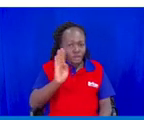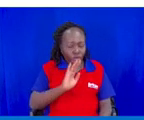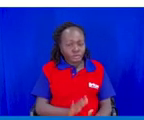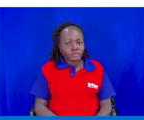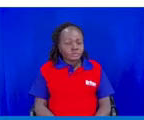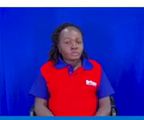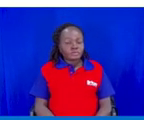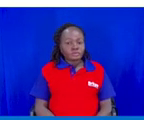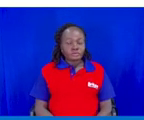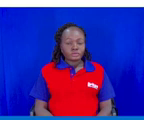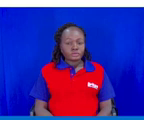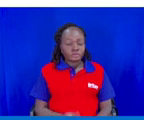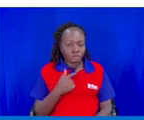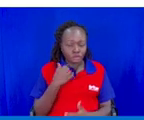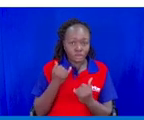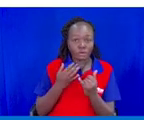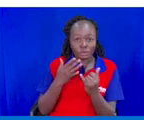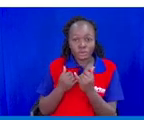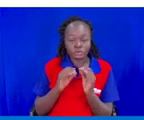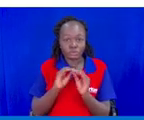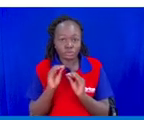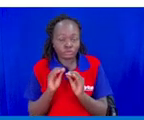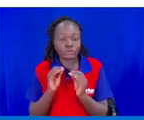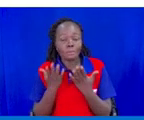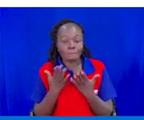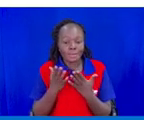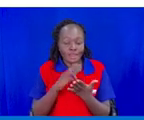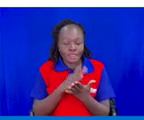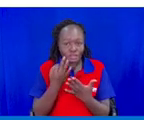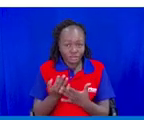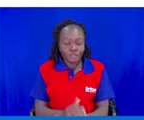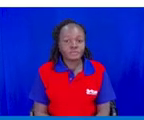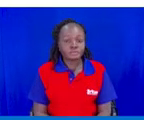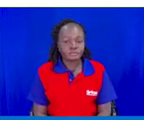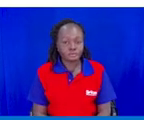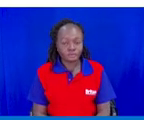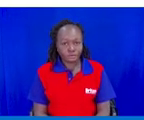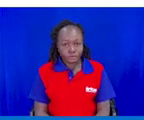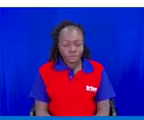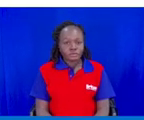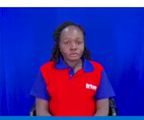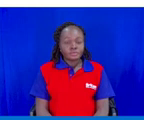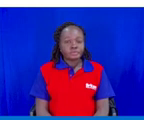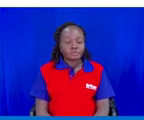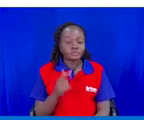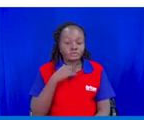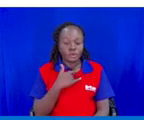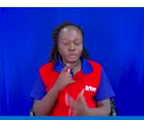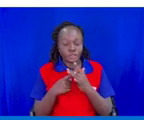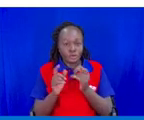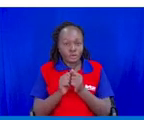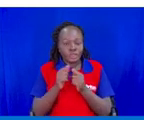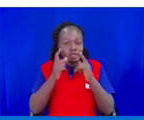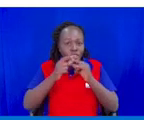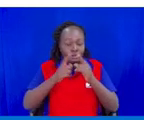Unit holders, I'll move on to the balanced fund. And I'll start with the statement of profit